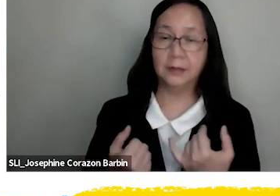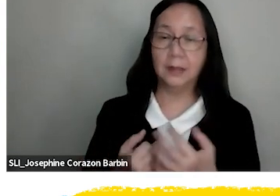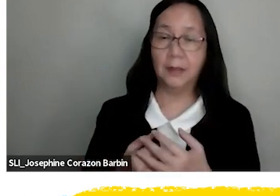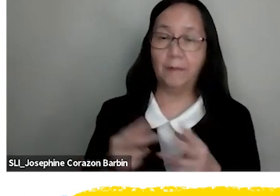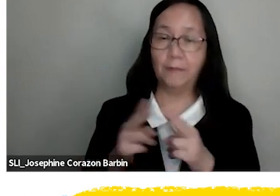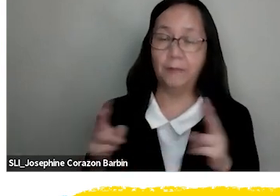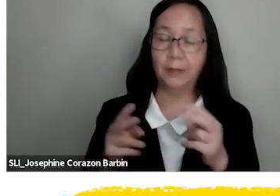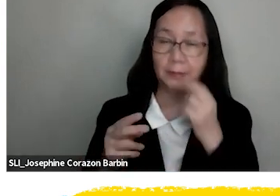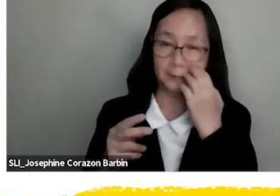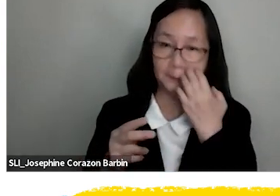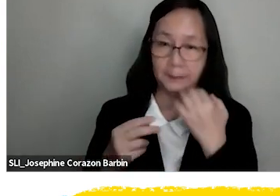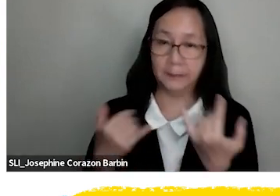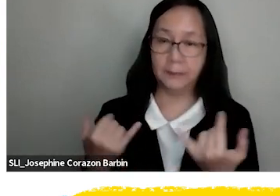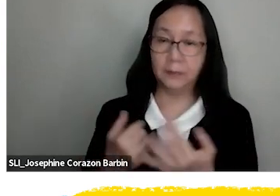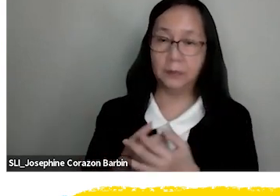very